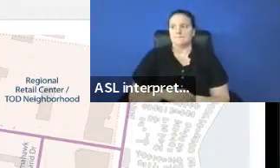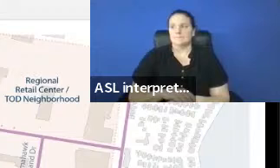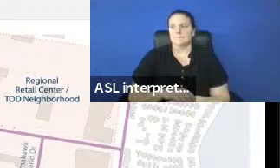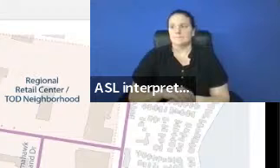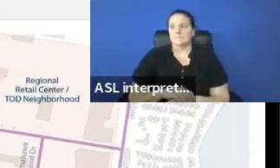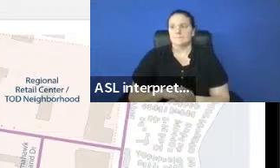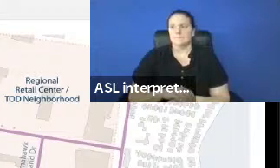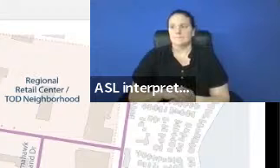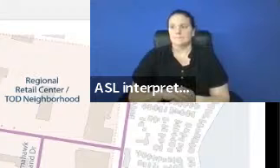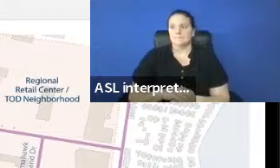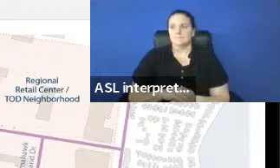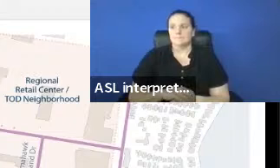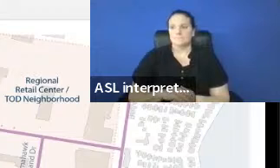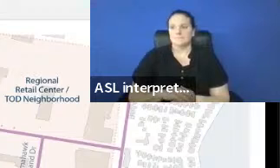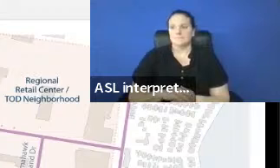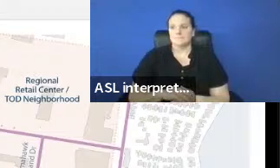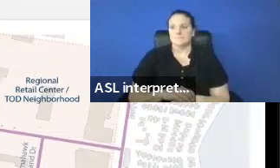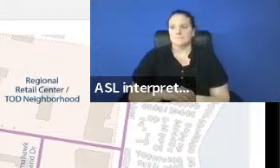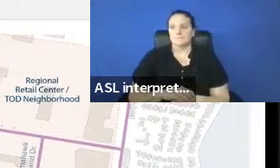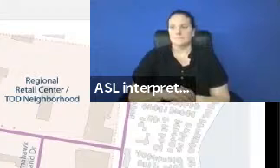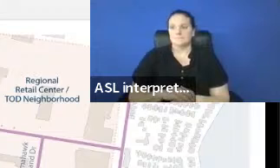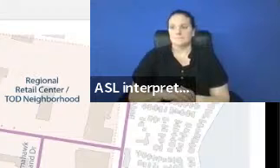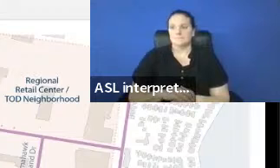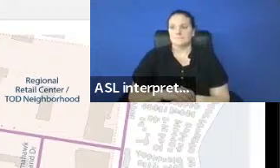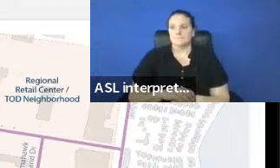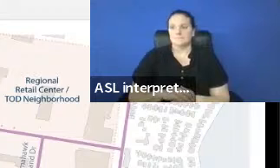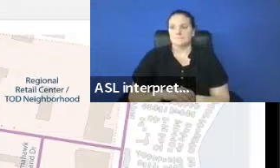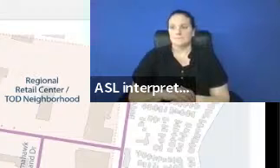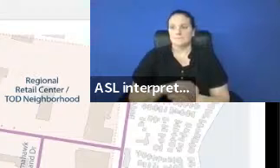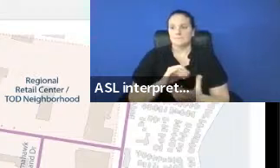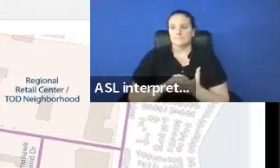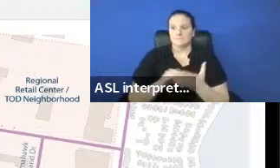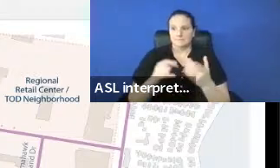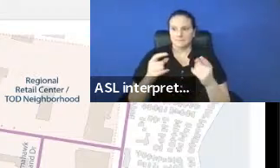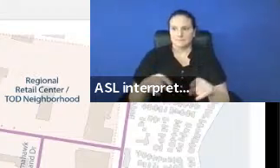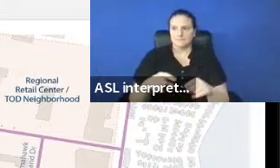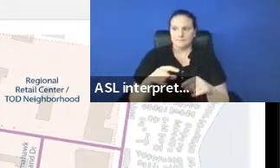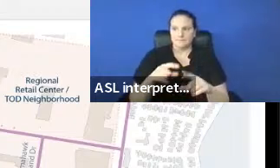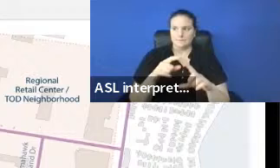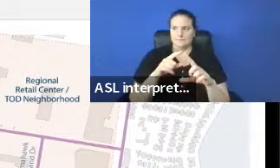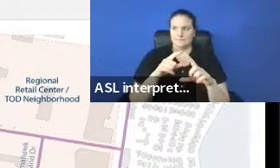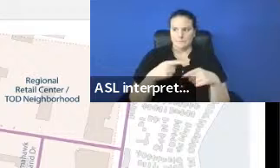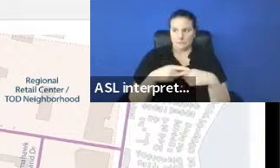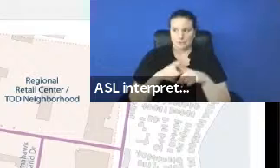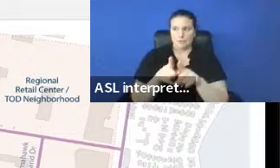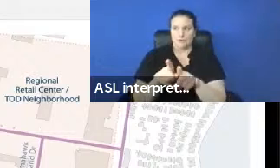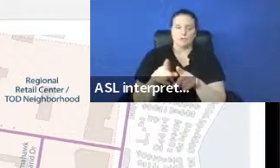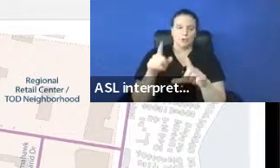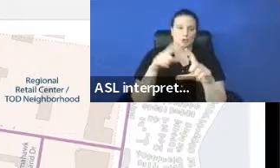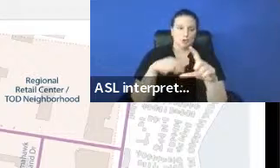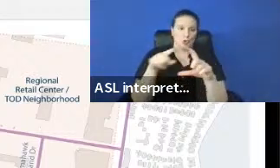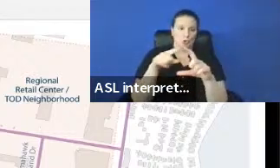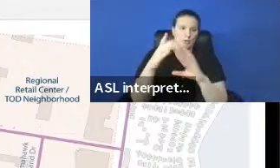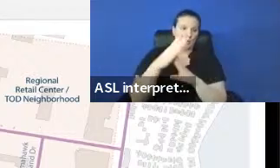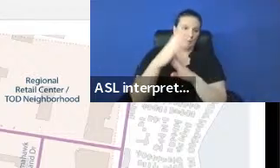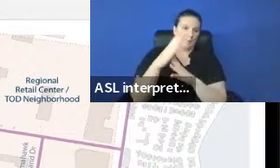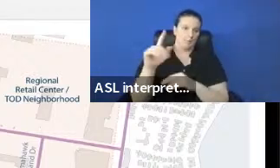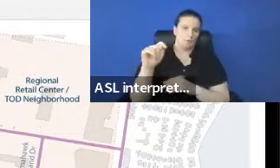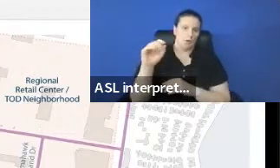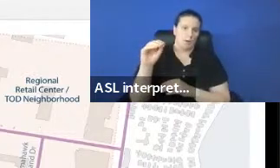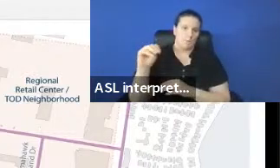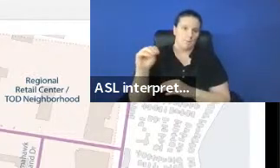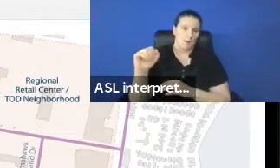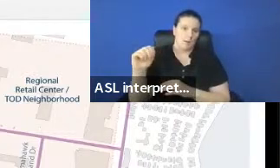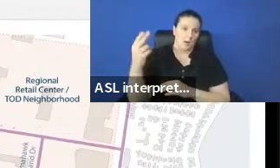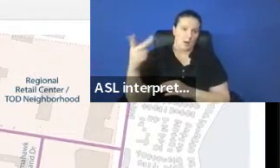would come to an intersection, and this is the circle at the top of the island at Tomahawk Island Drive and